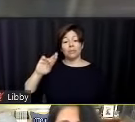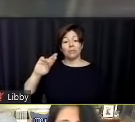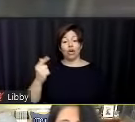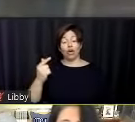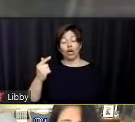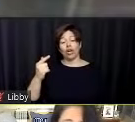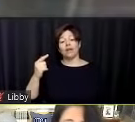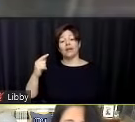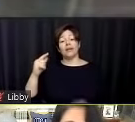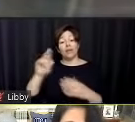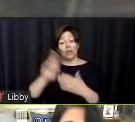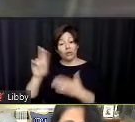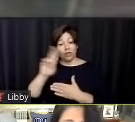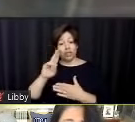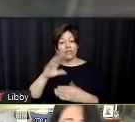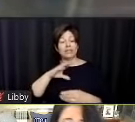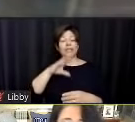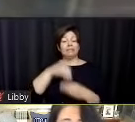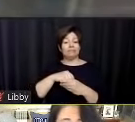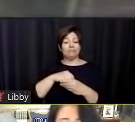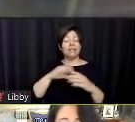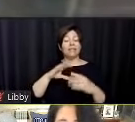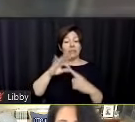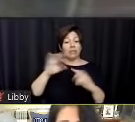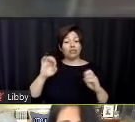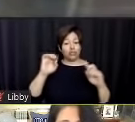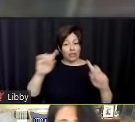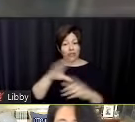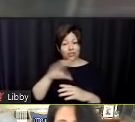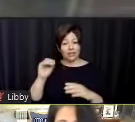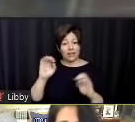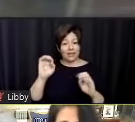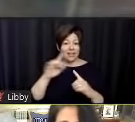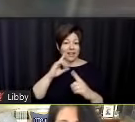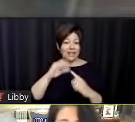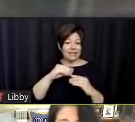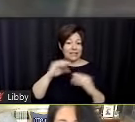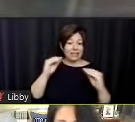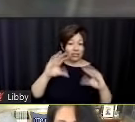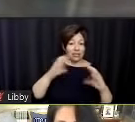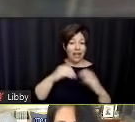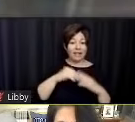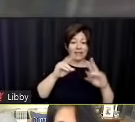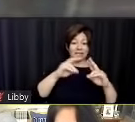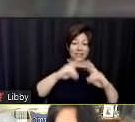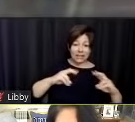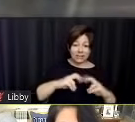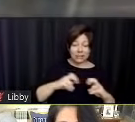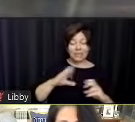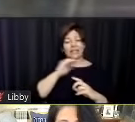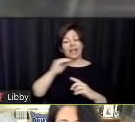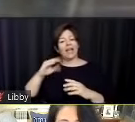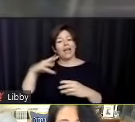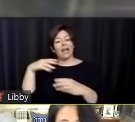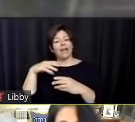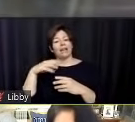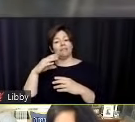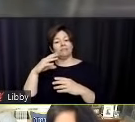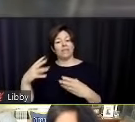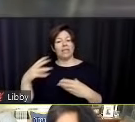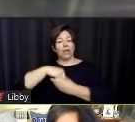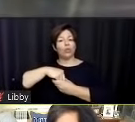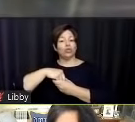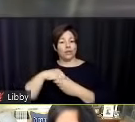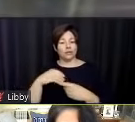Educational Leadership and Special Education, where he teaches in courses in special ed, assessment, and facilitating inclusion. He is a former